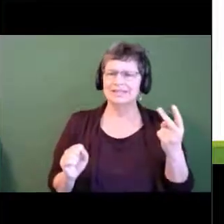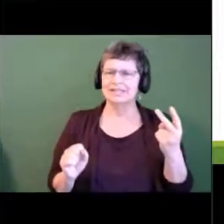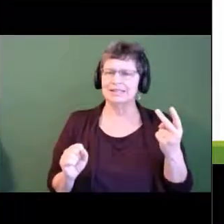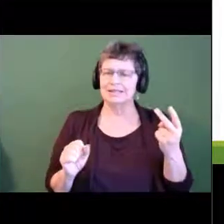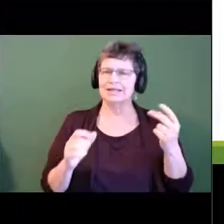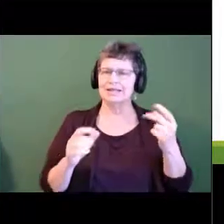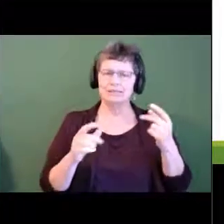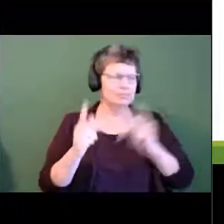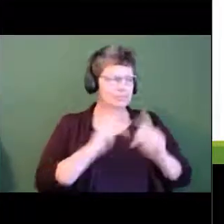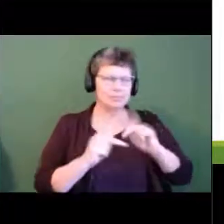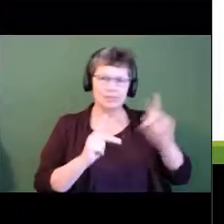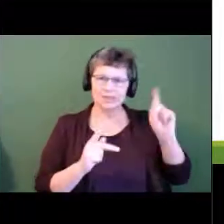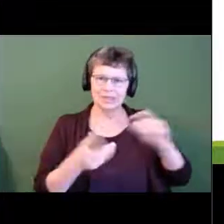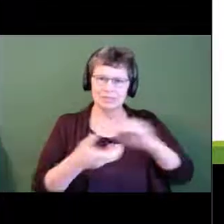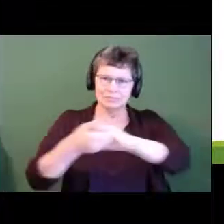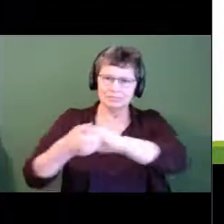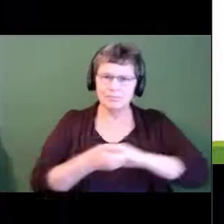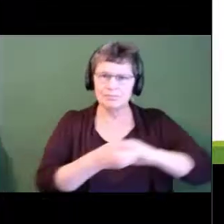that were